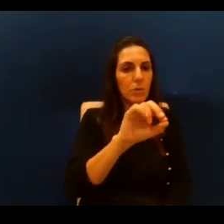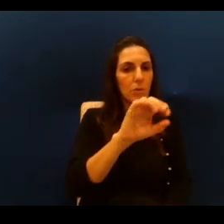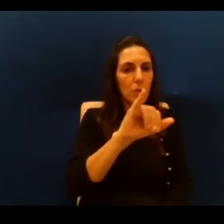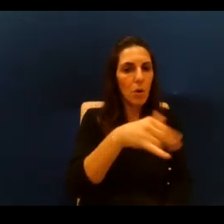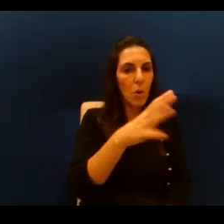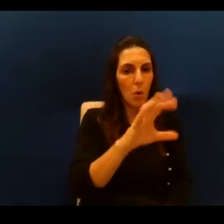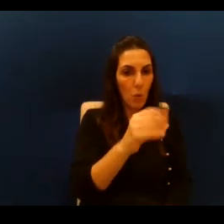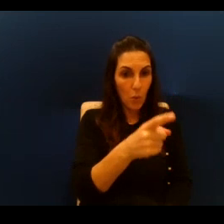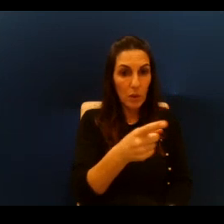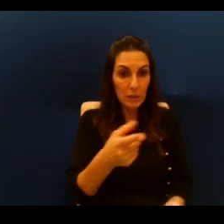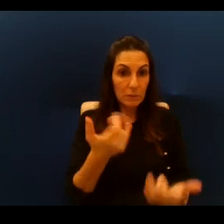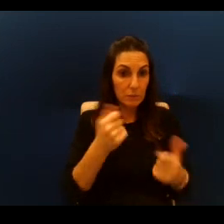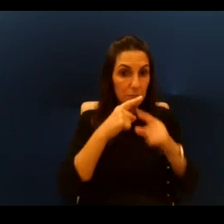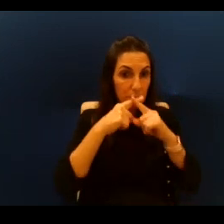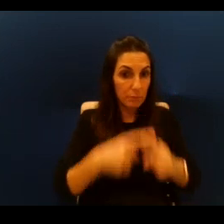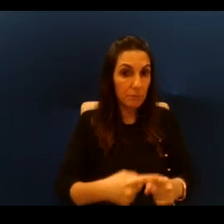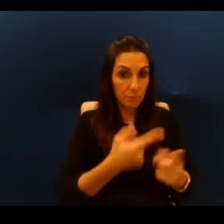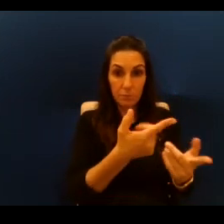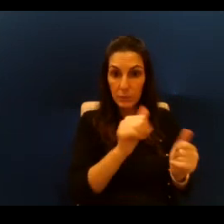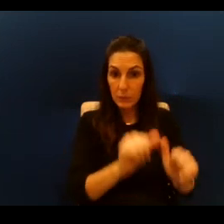Mr. Rojo, you are unmuted.